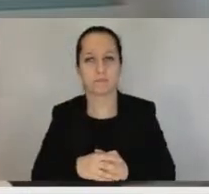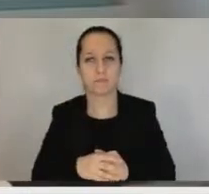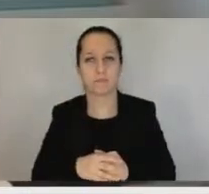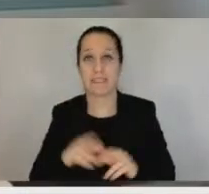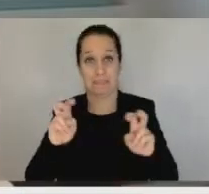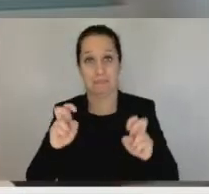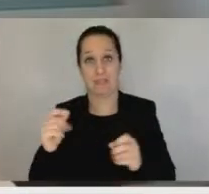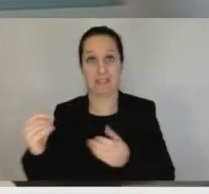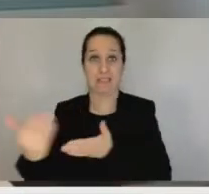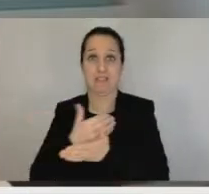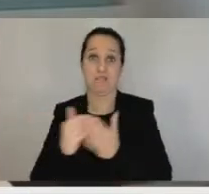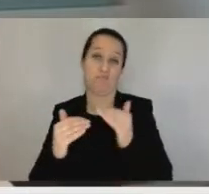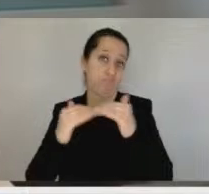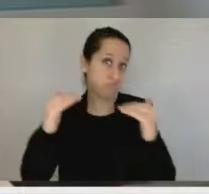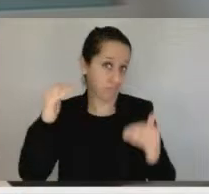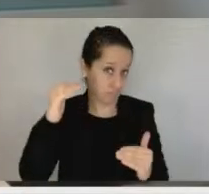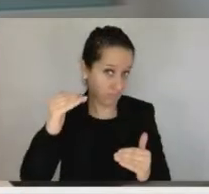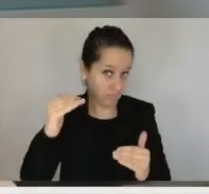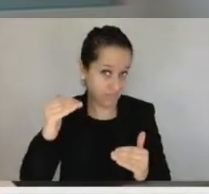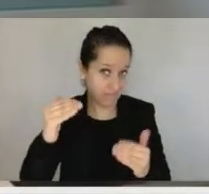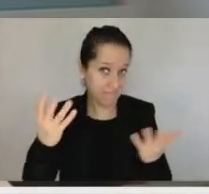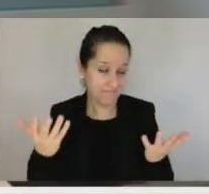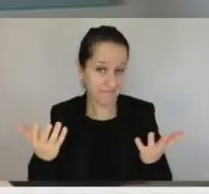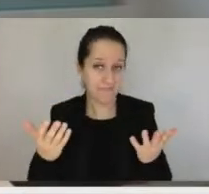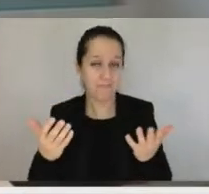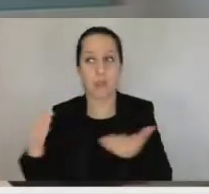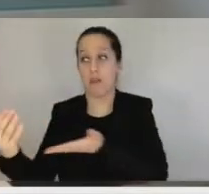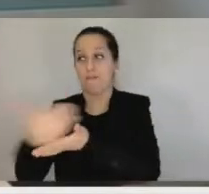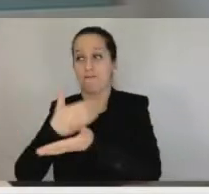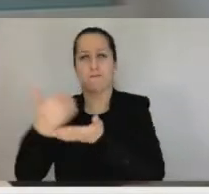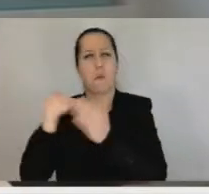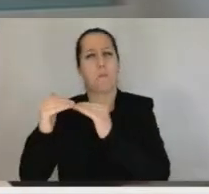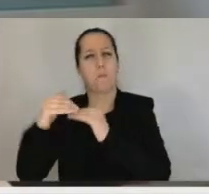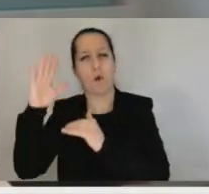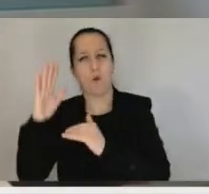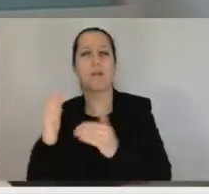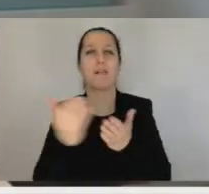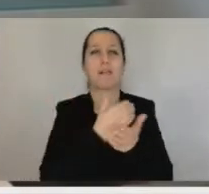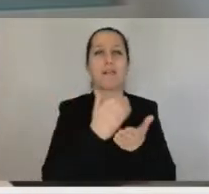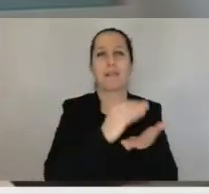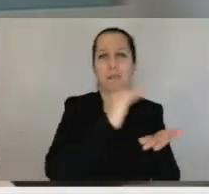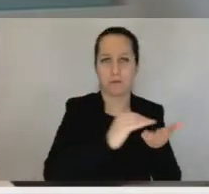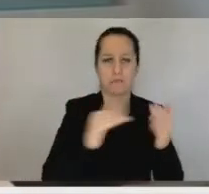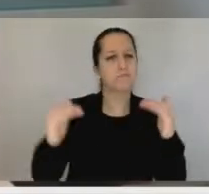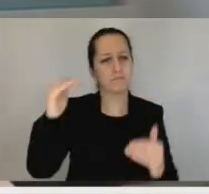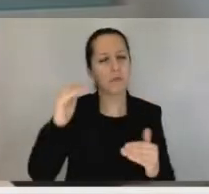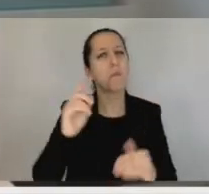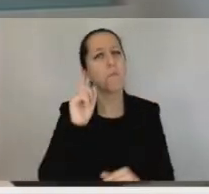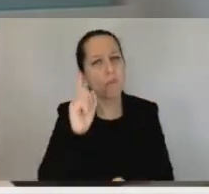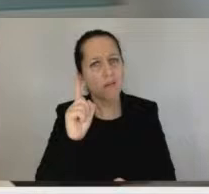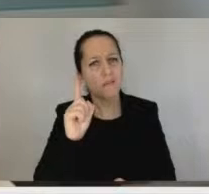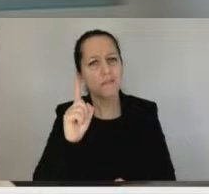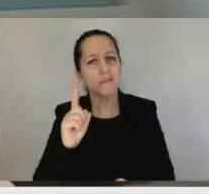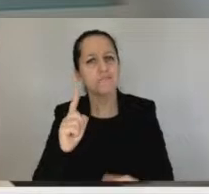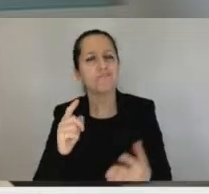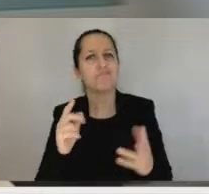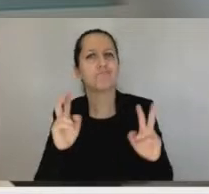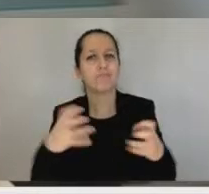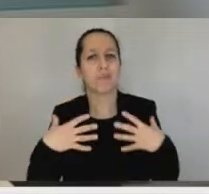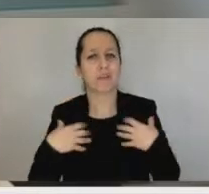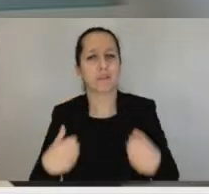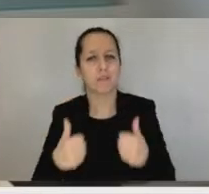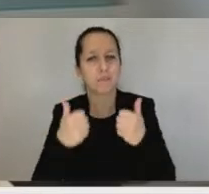so well? Well, now you can tell me I'm naive, but